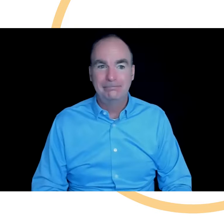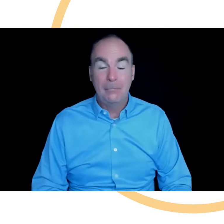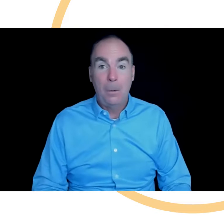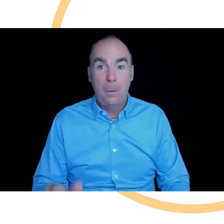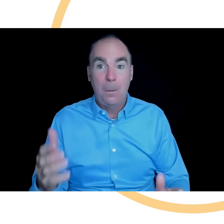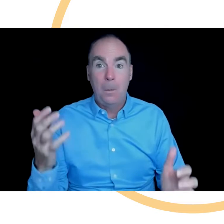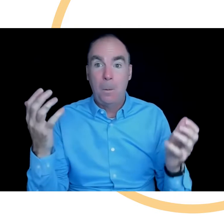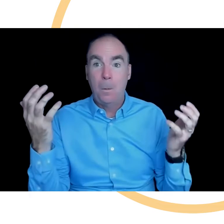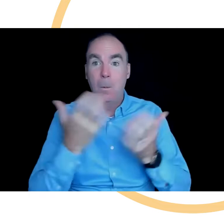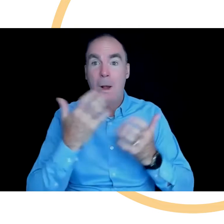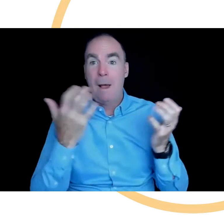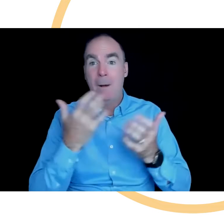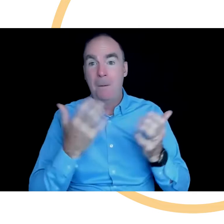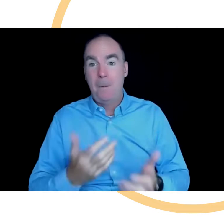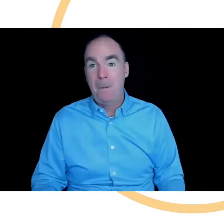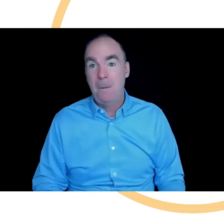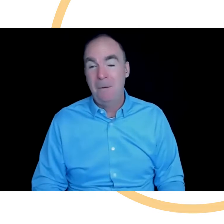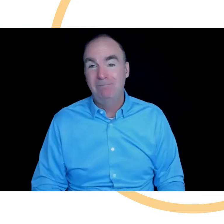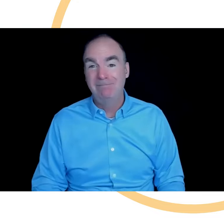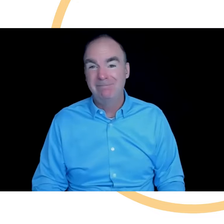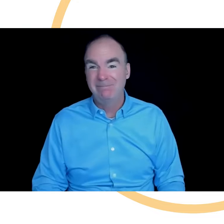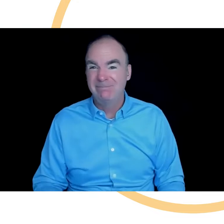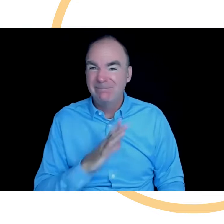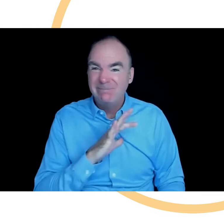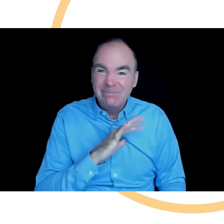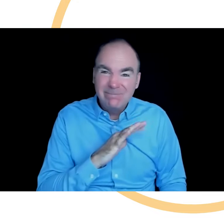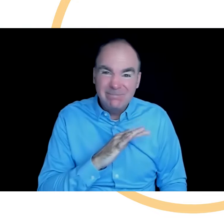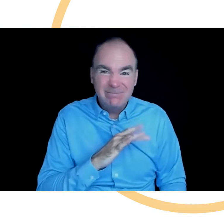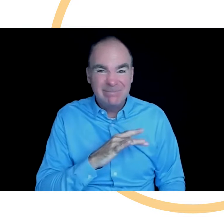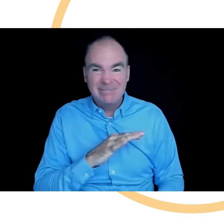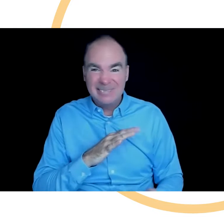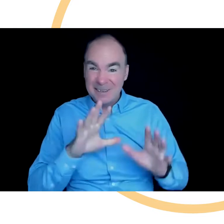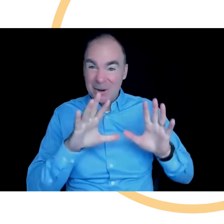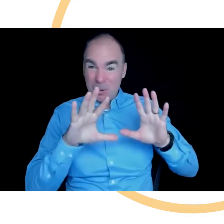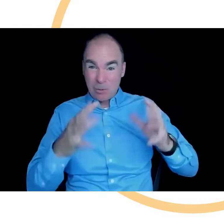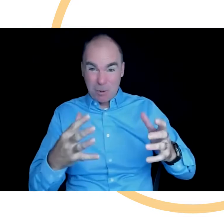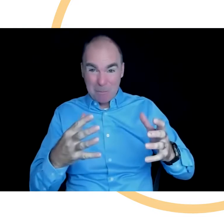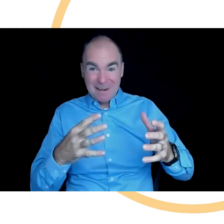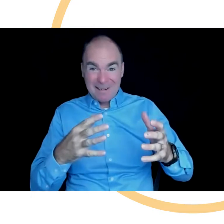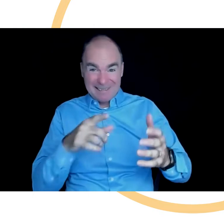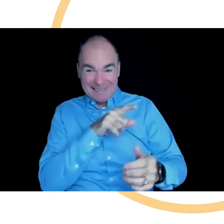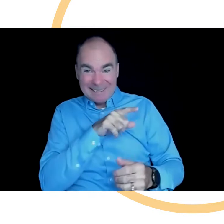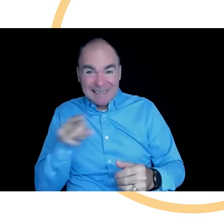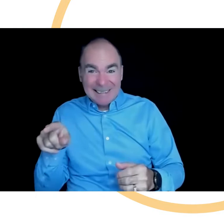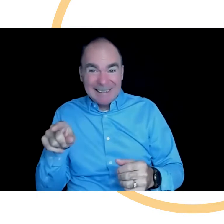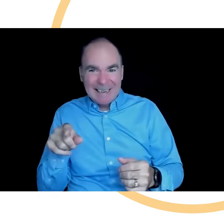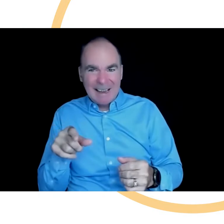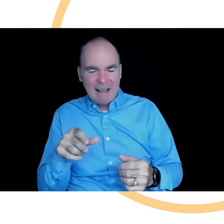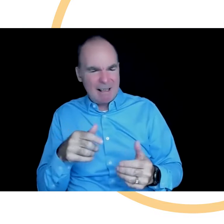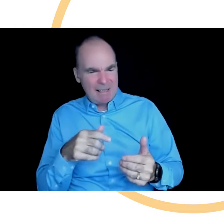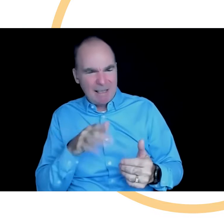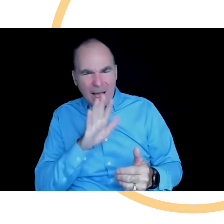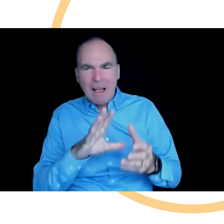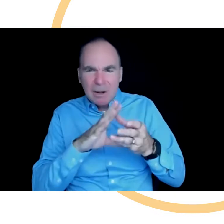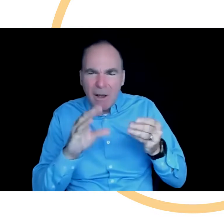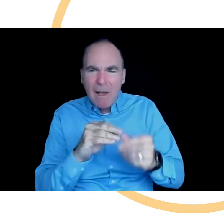Wow, what an amazing group of people. I'm so happy to have heard from them all and would like to thank each of